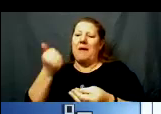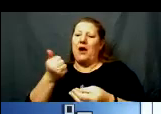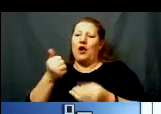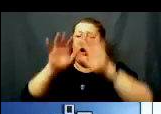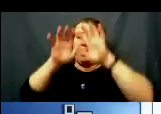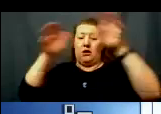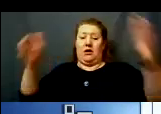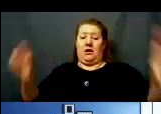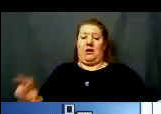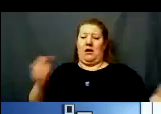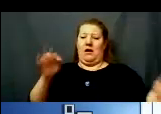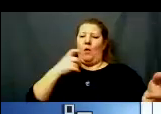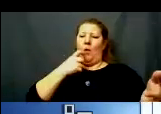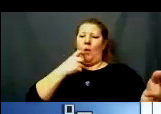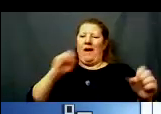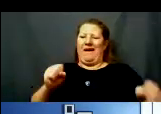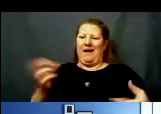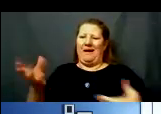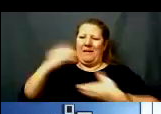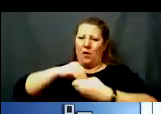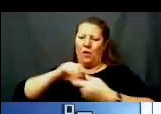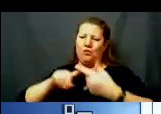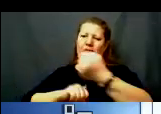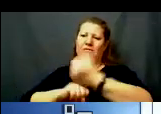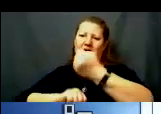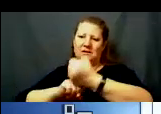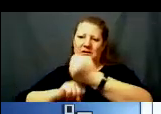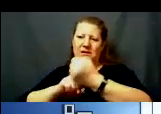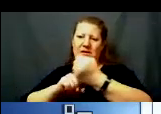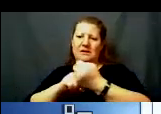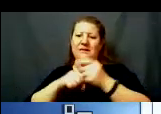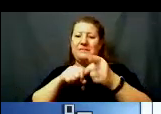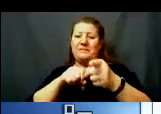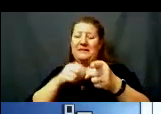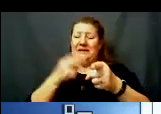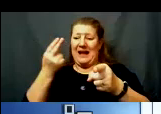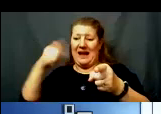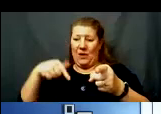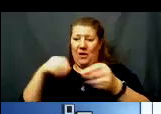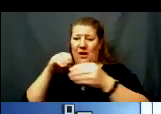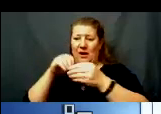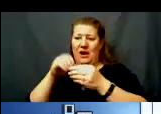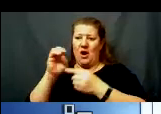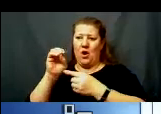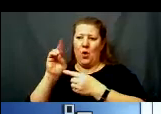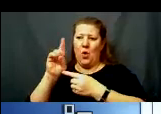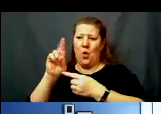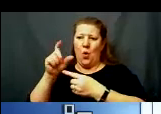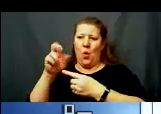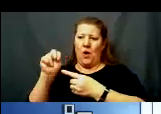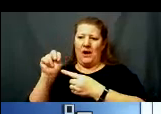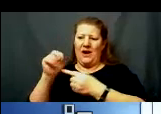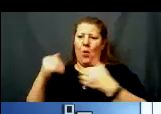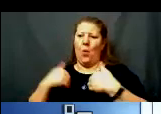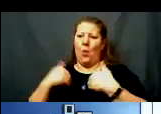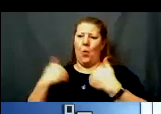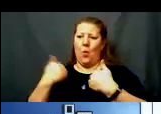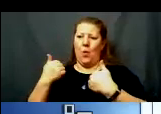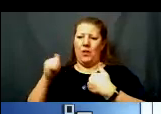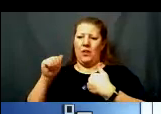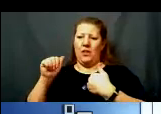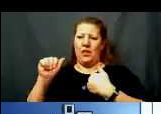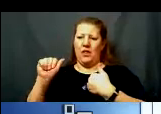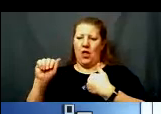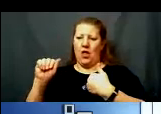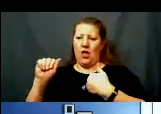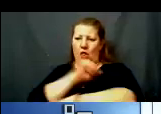justice, activism, and advocacy. This is a picture of the headquarters of the Oregon Youth Authority, the government agency in the state